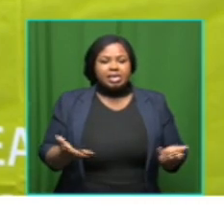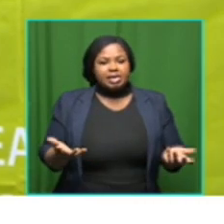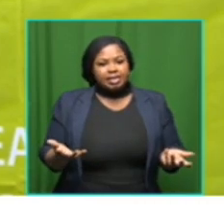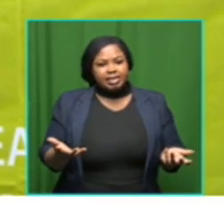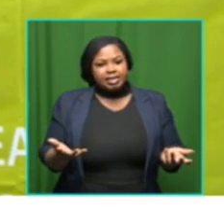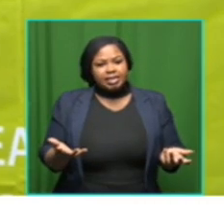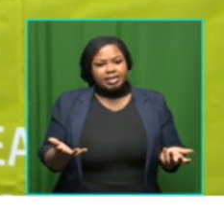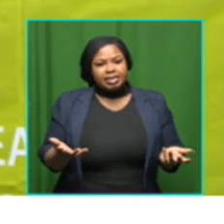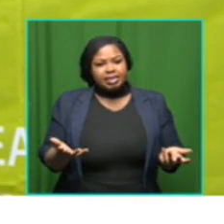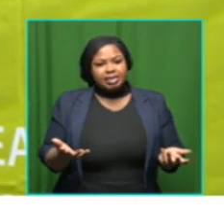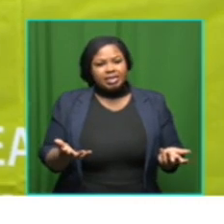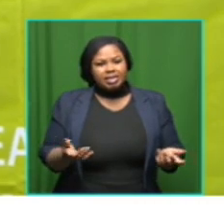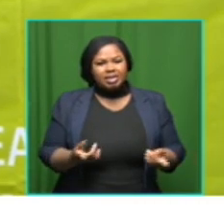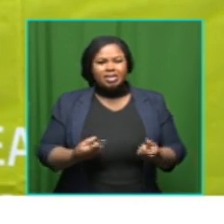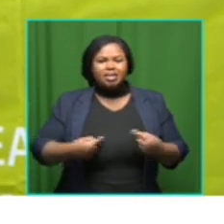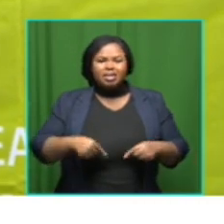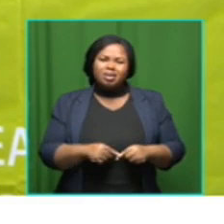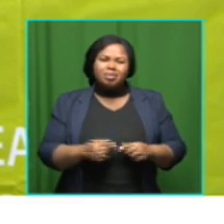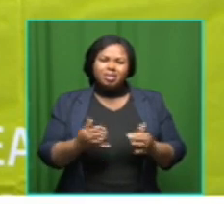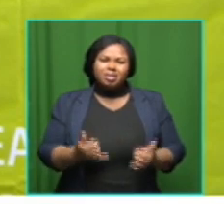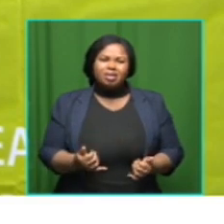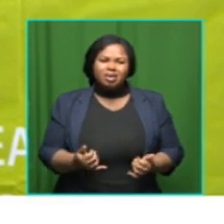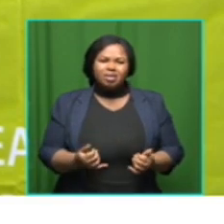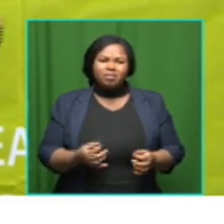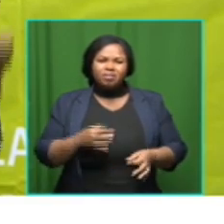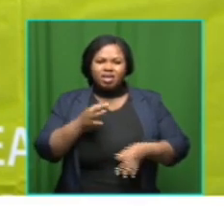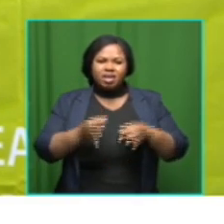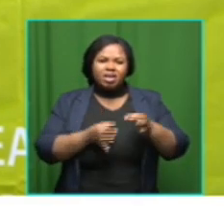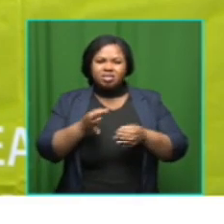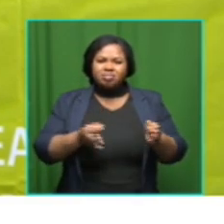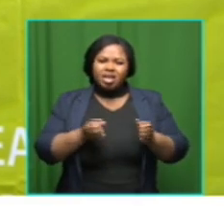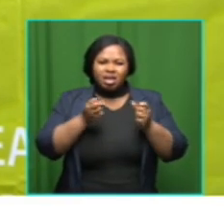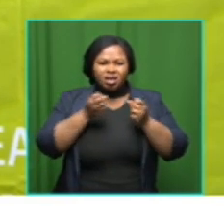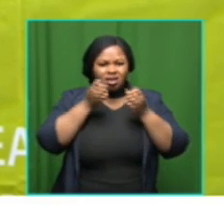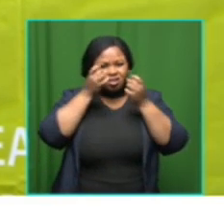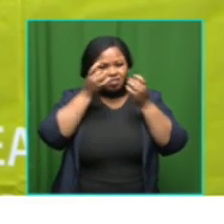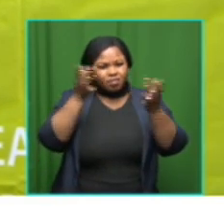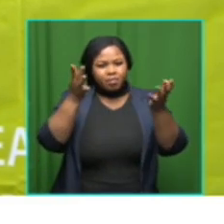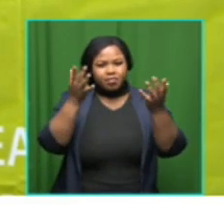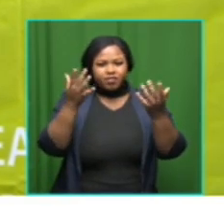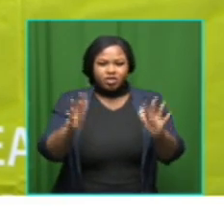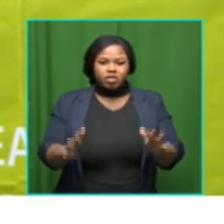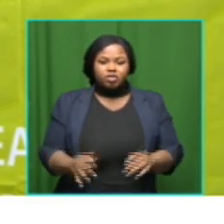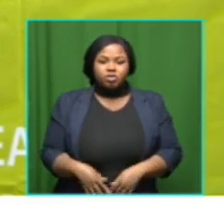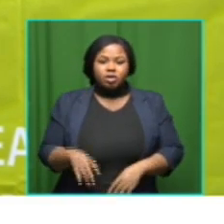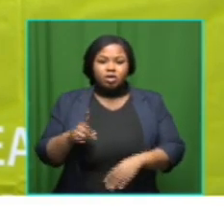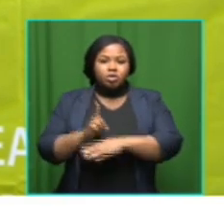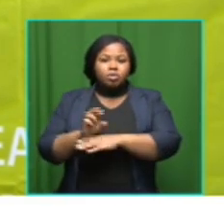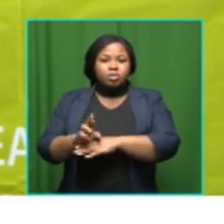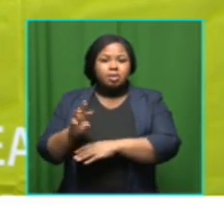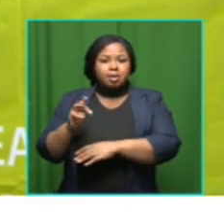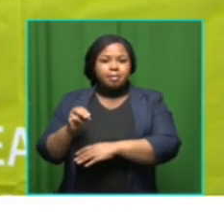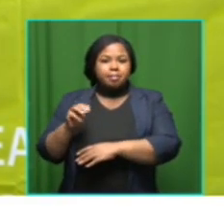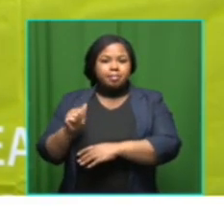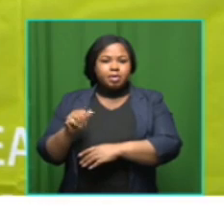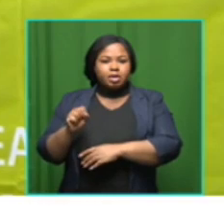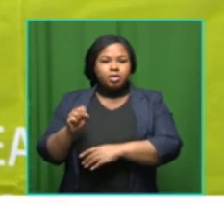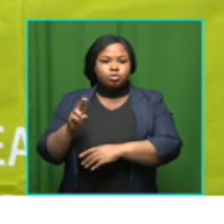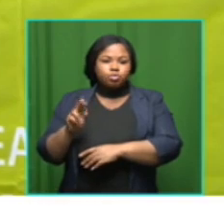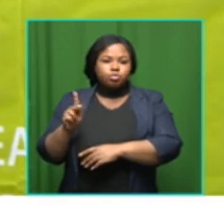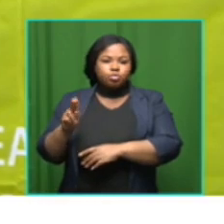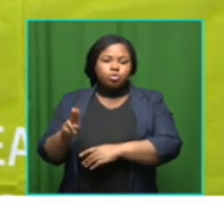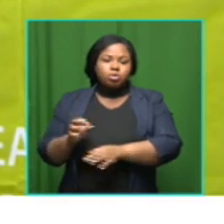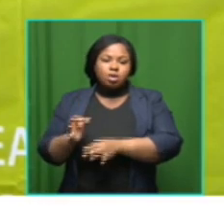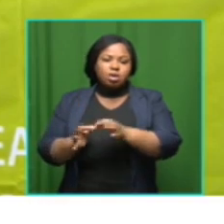we have given you broad, the numbers that Dr. Masuku spoke about are just broad and